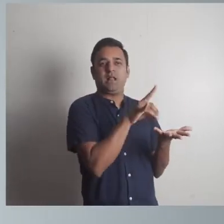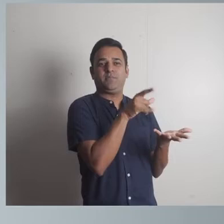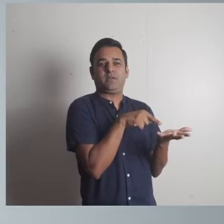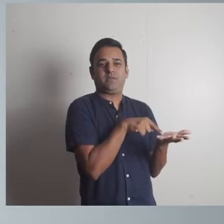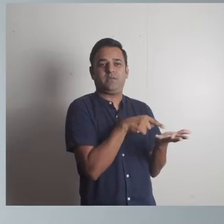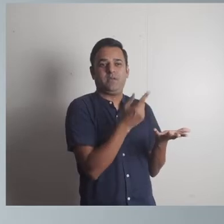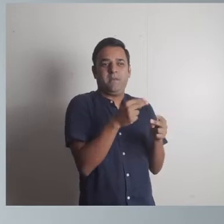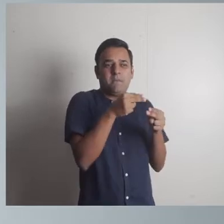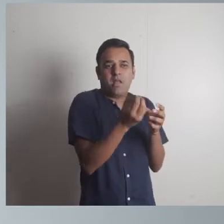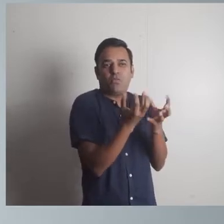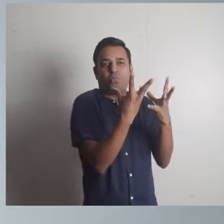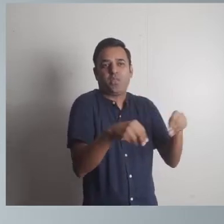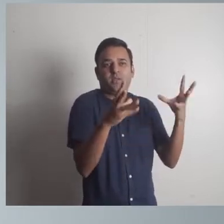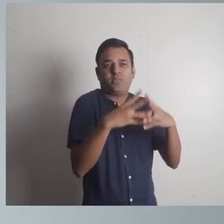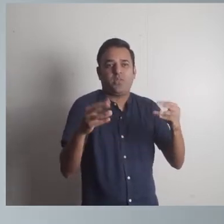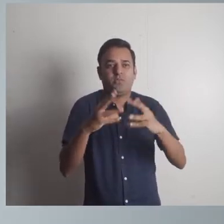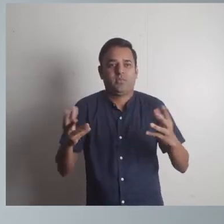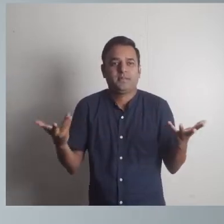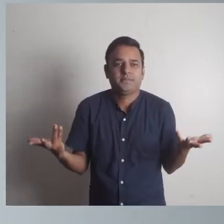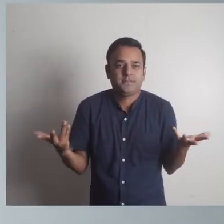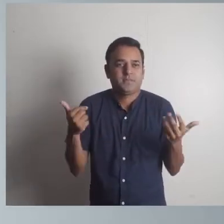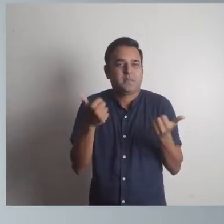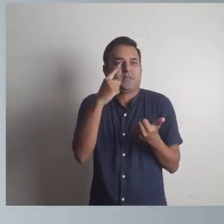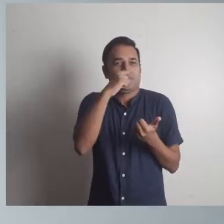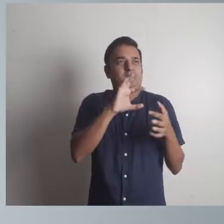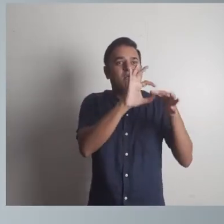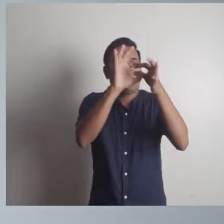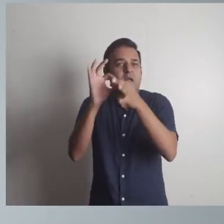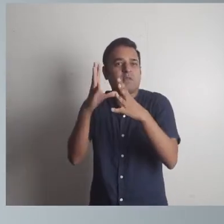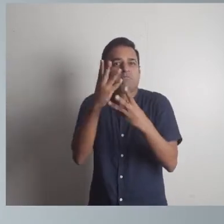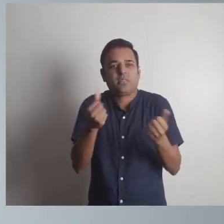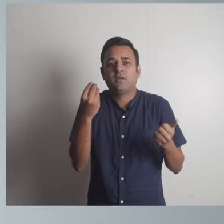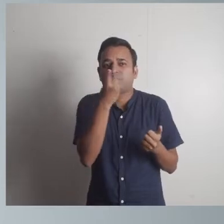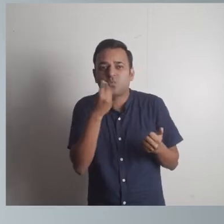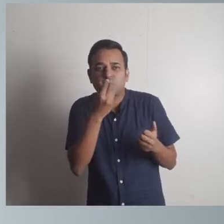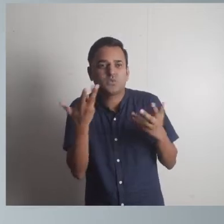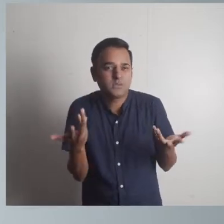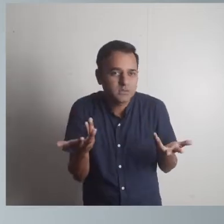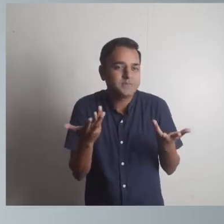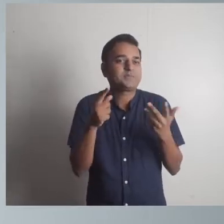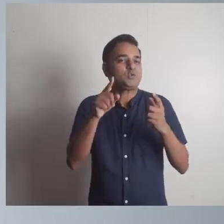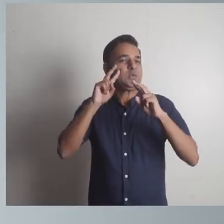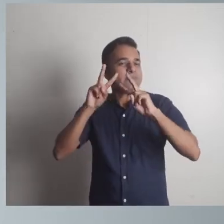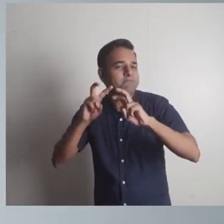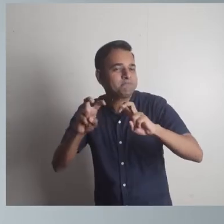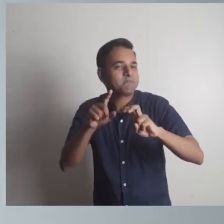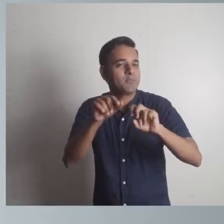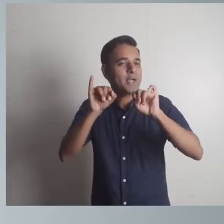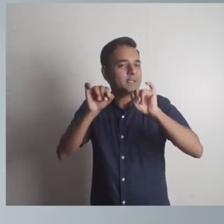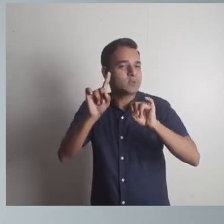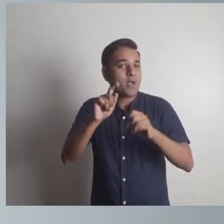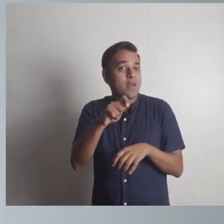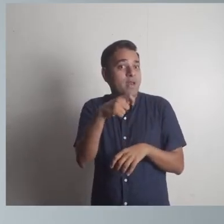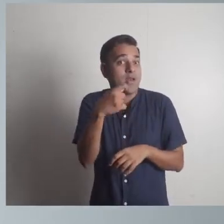around issues of women, don't just look to women as the solution either. So a lot of people, is it all right? Or something wrong with